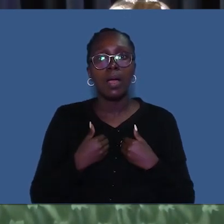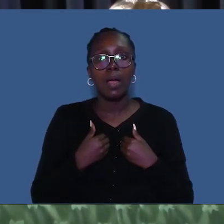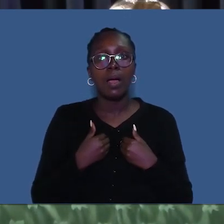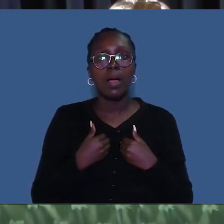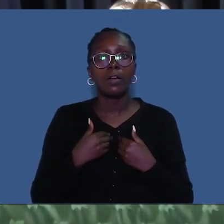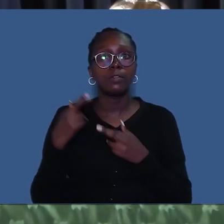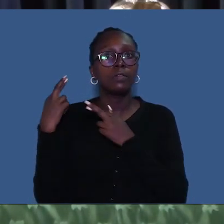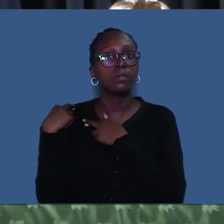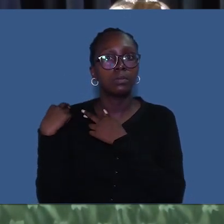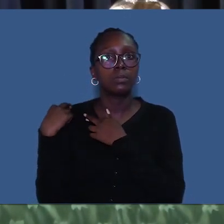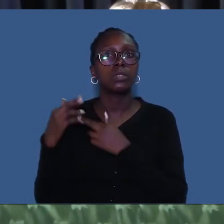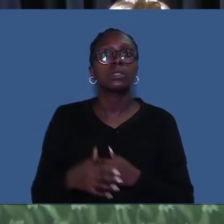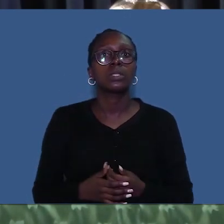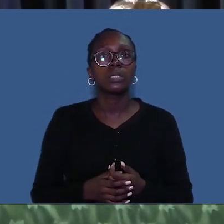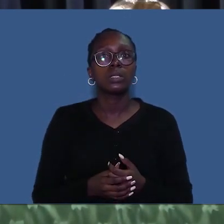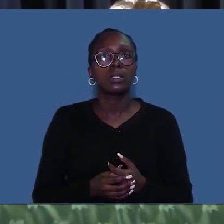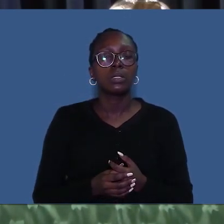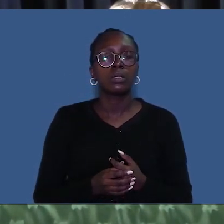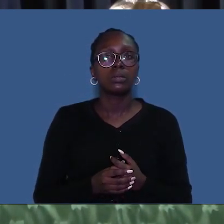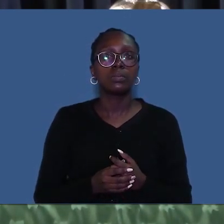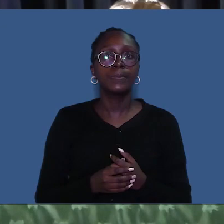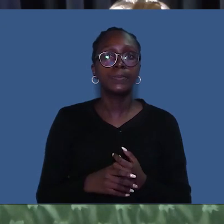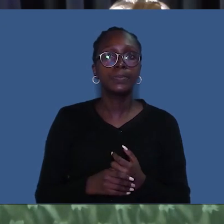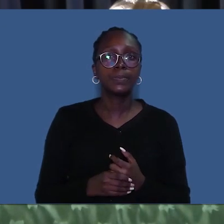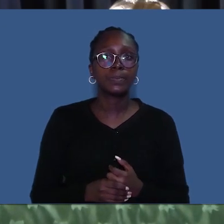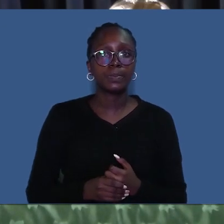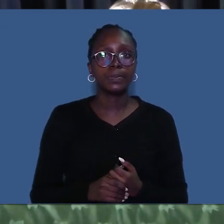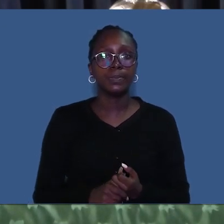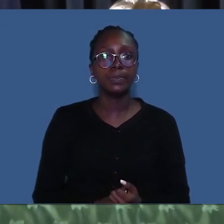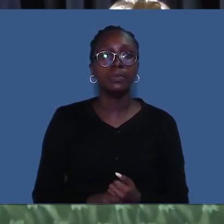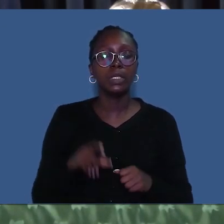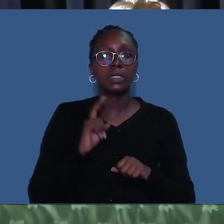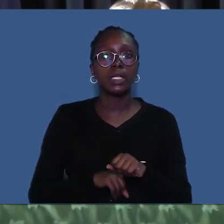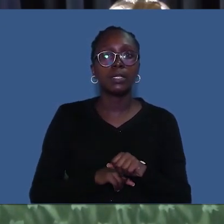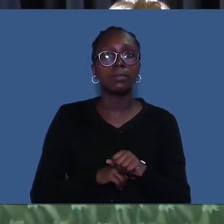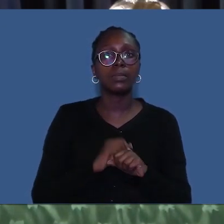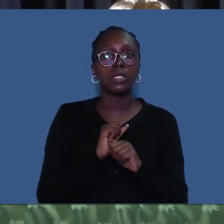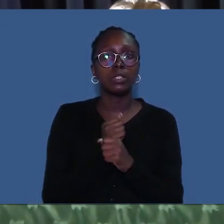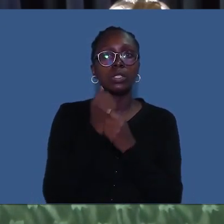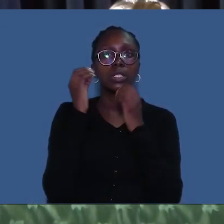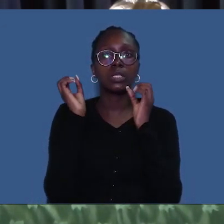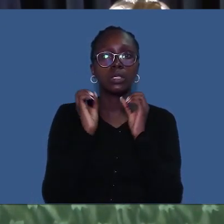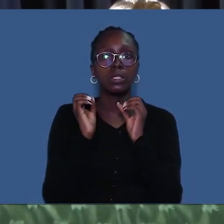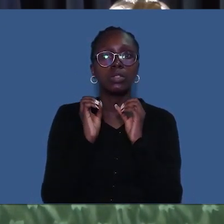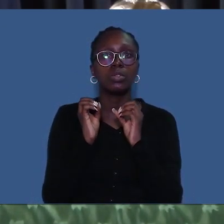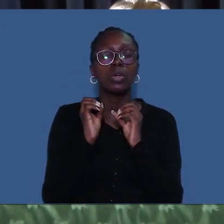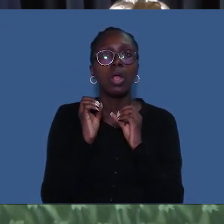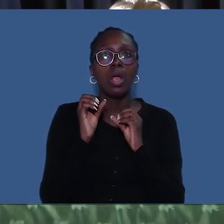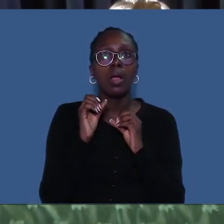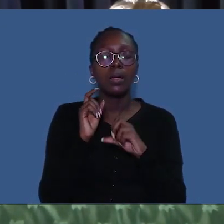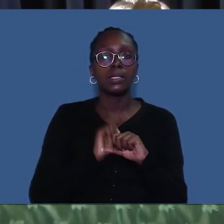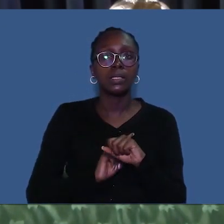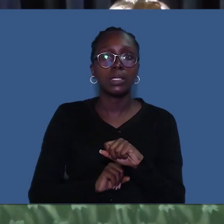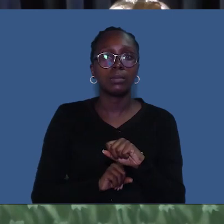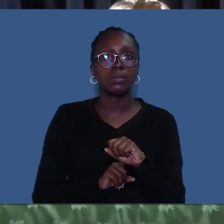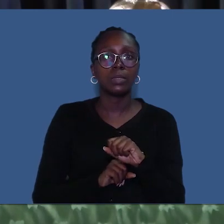even improve quality education and enhance security and create jobs, or even bring down the cost of living if the